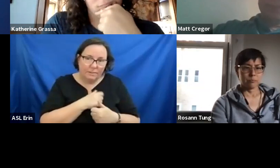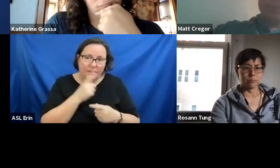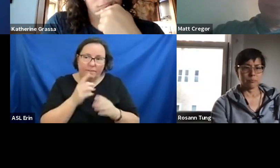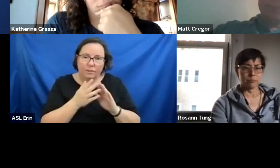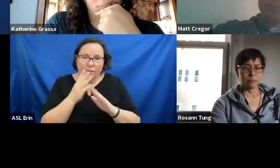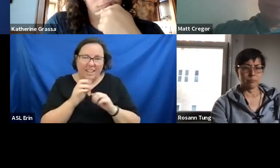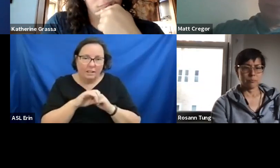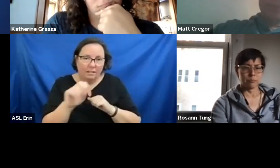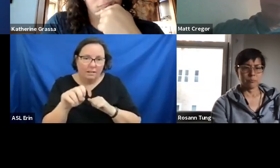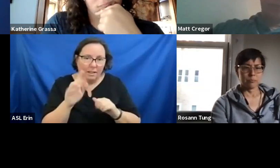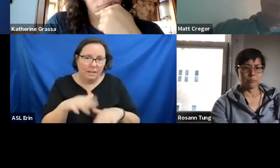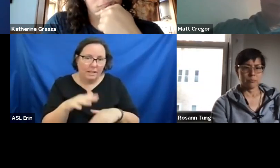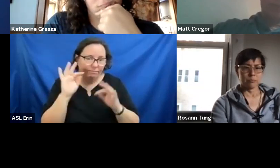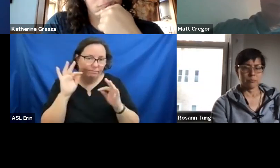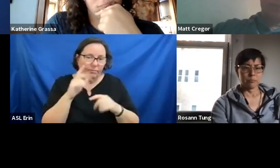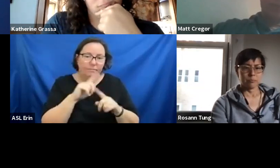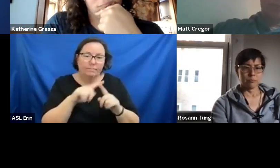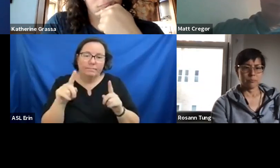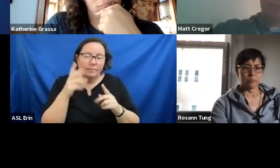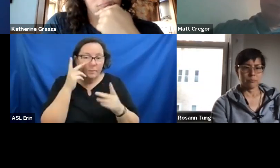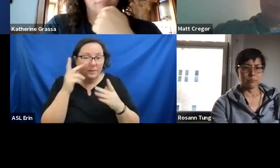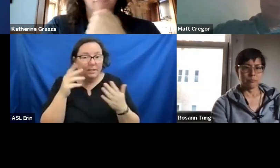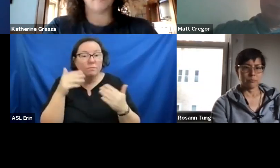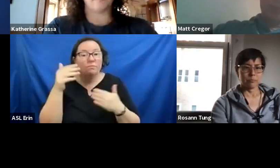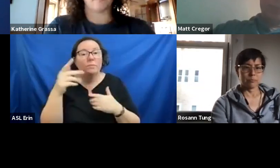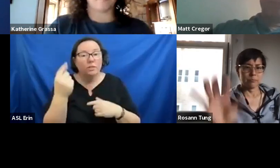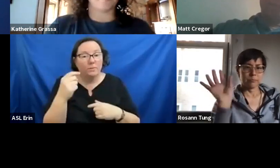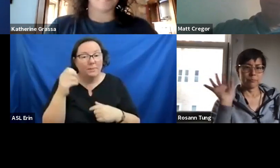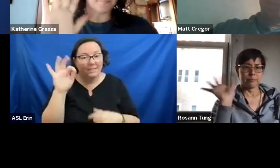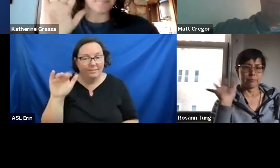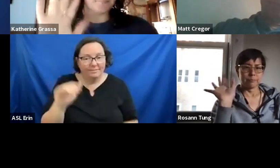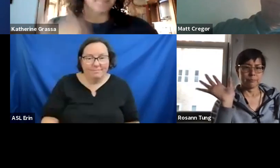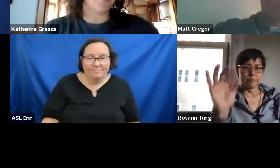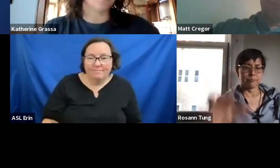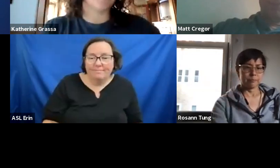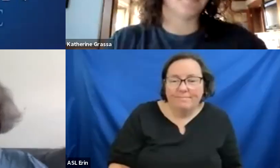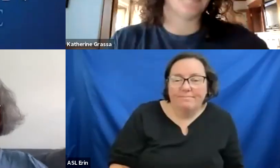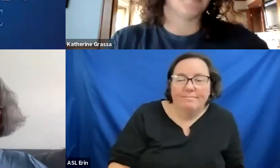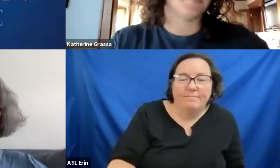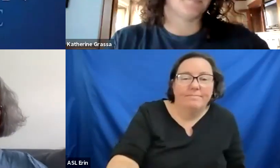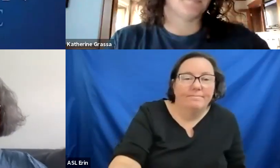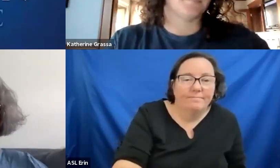running a bit late, but we'll see you all on Tuesday. Thank you.